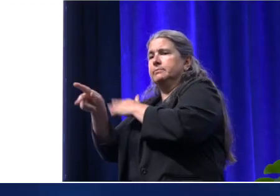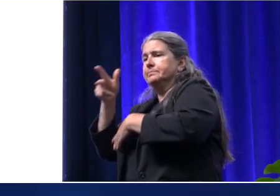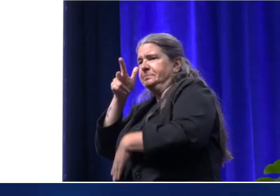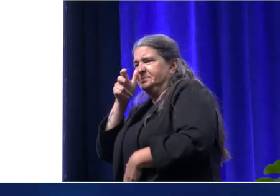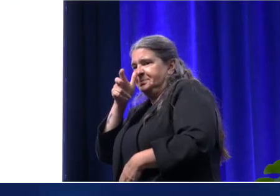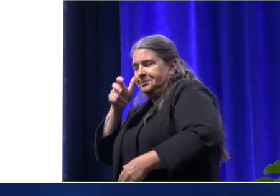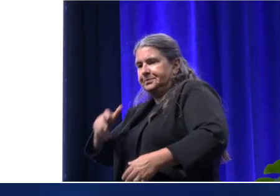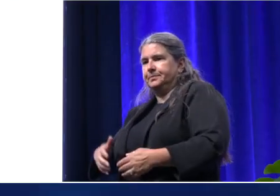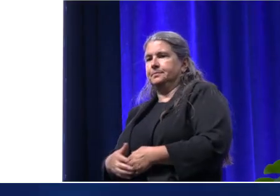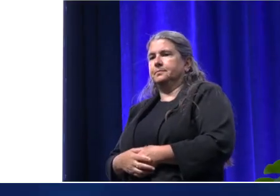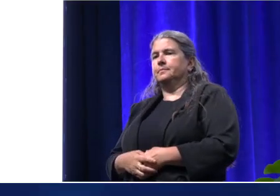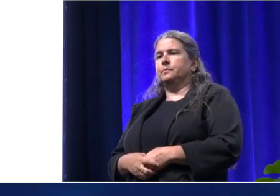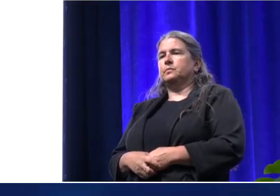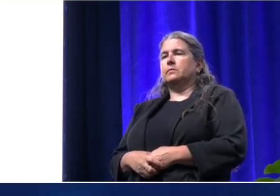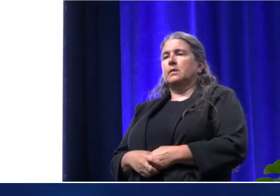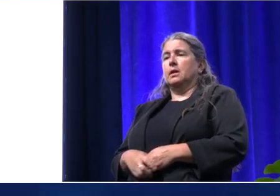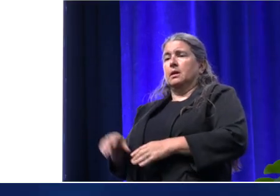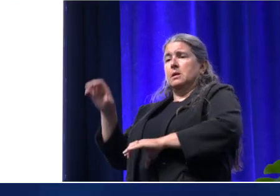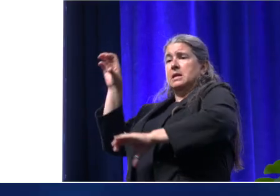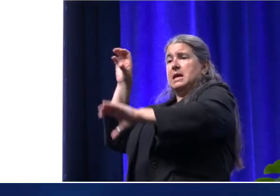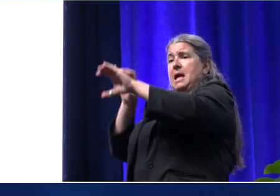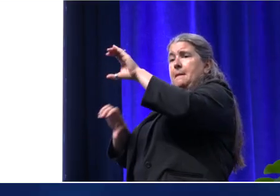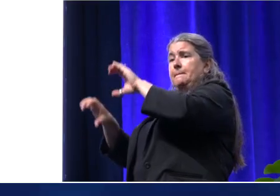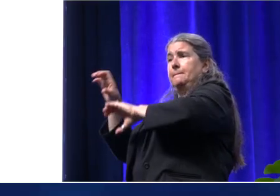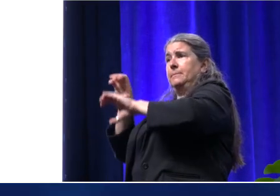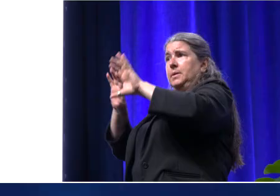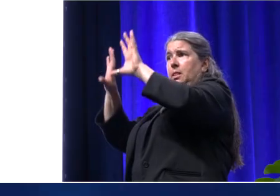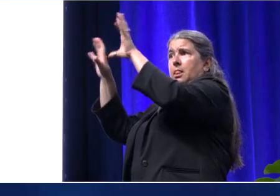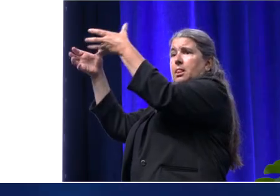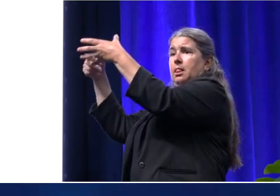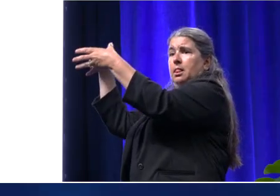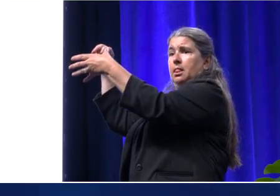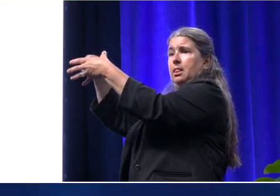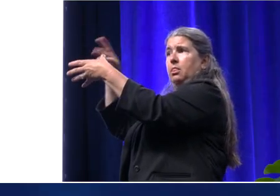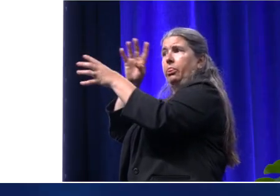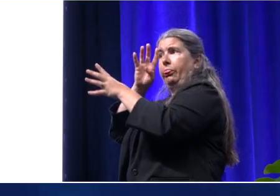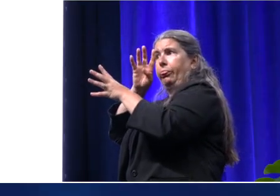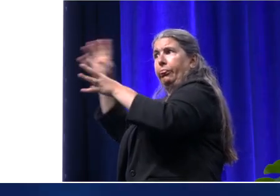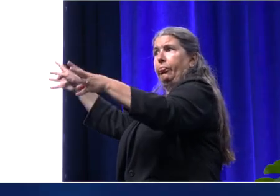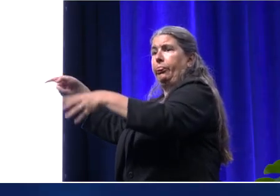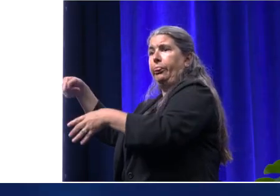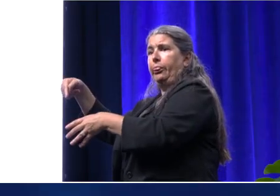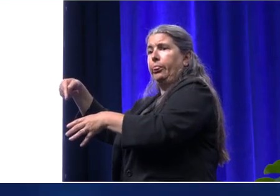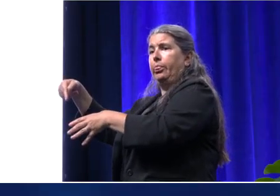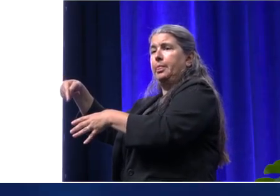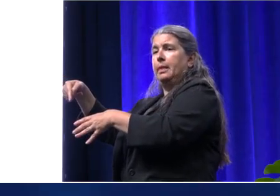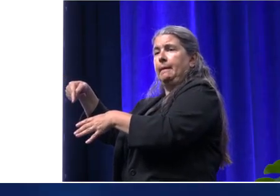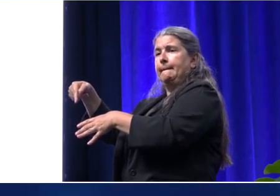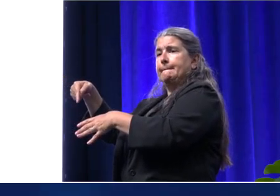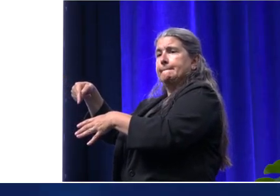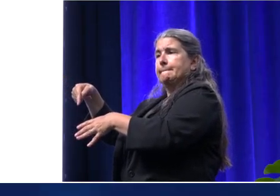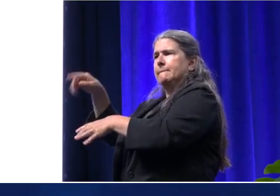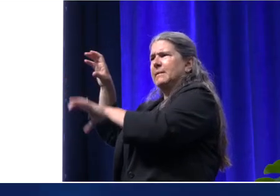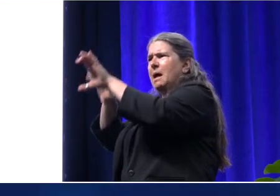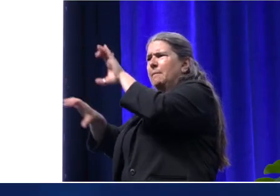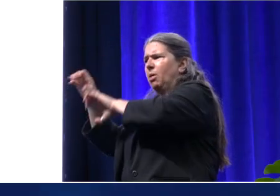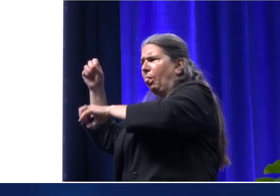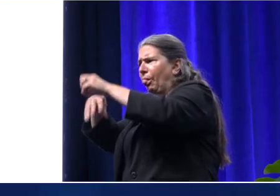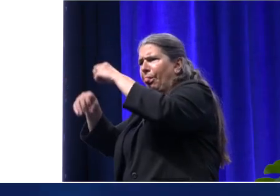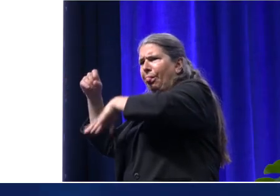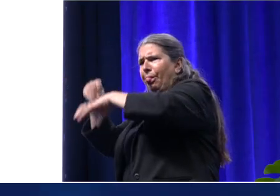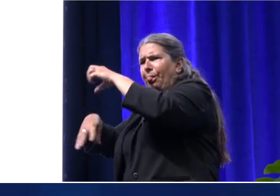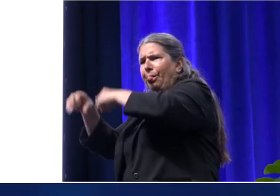that the chemical industry came up with that actually describes a whole host of different chemicals, all right?